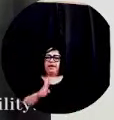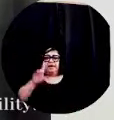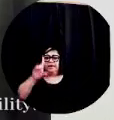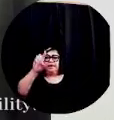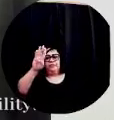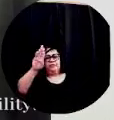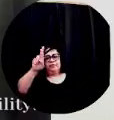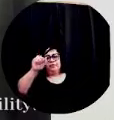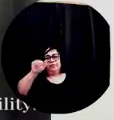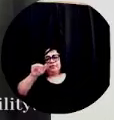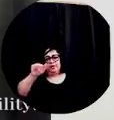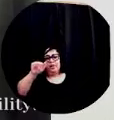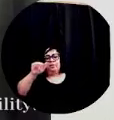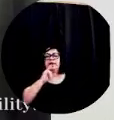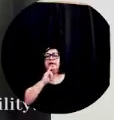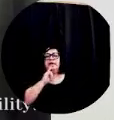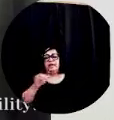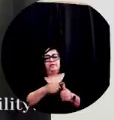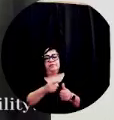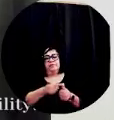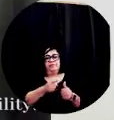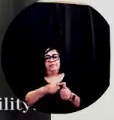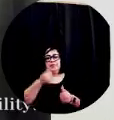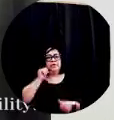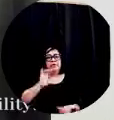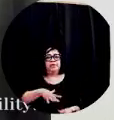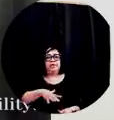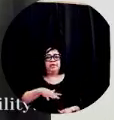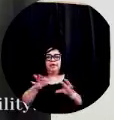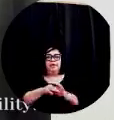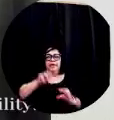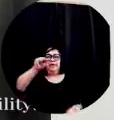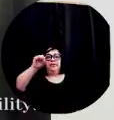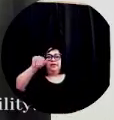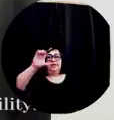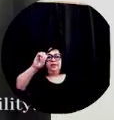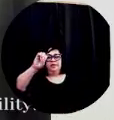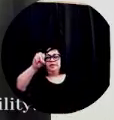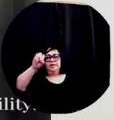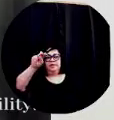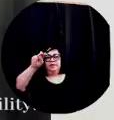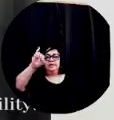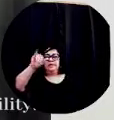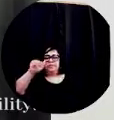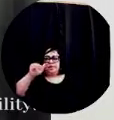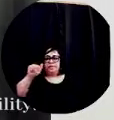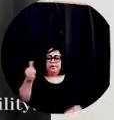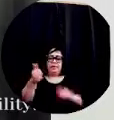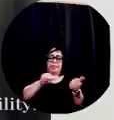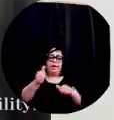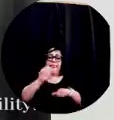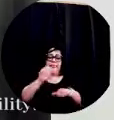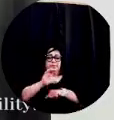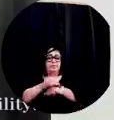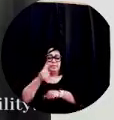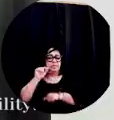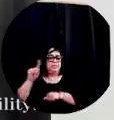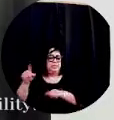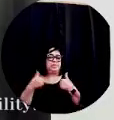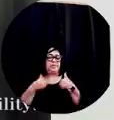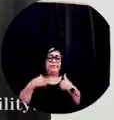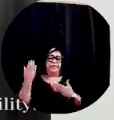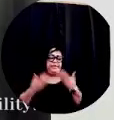the First Lady of the Macedonia Baptist Church right here in Akron, Ohio. She has served faithfully,